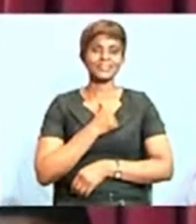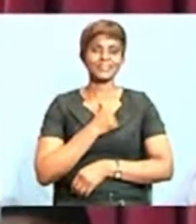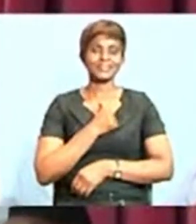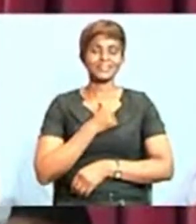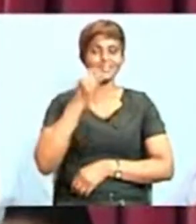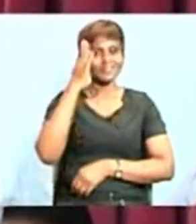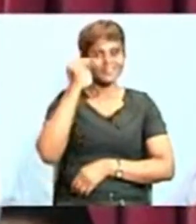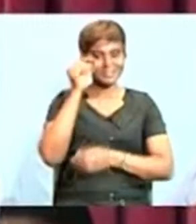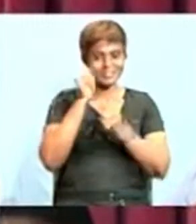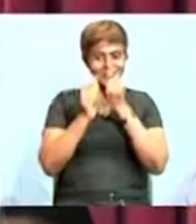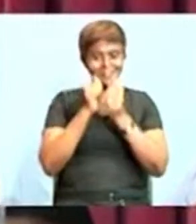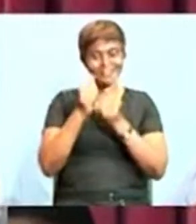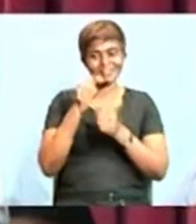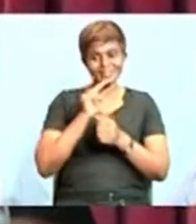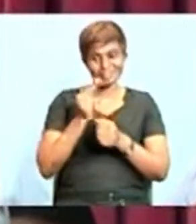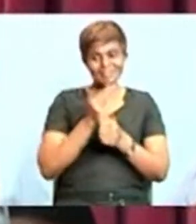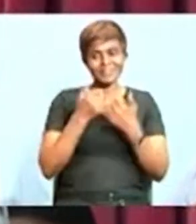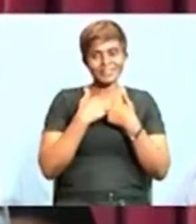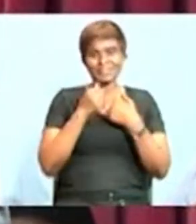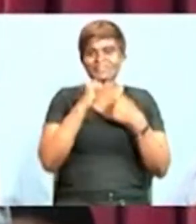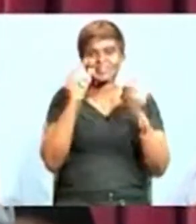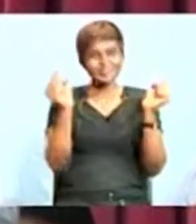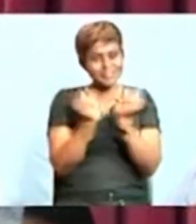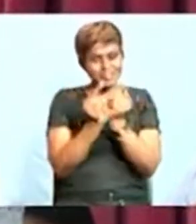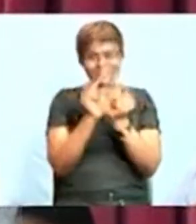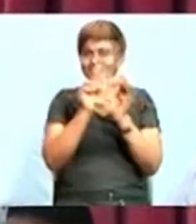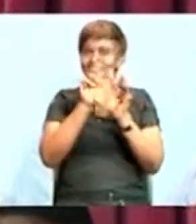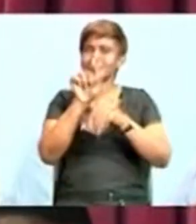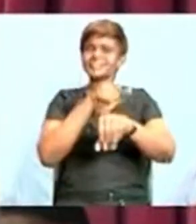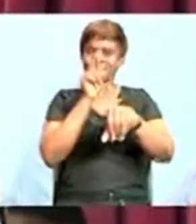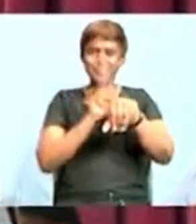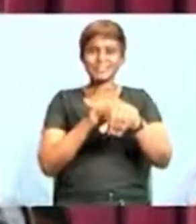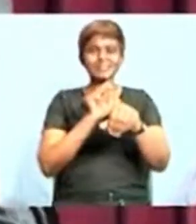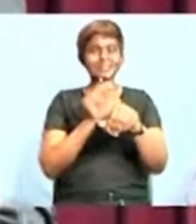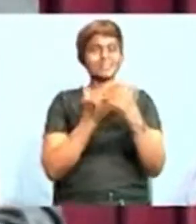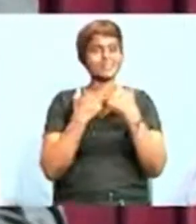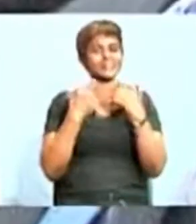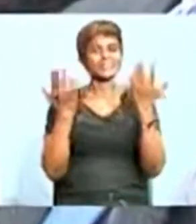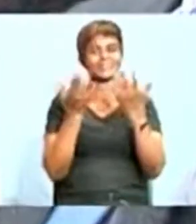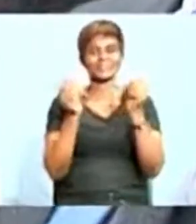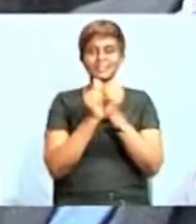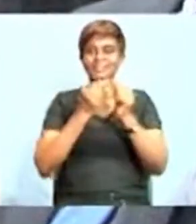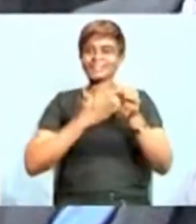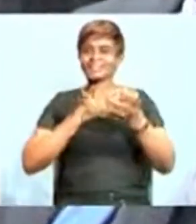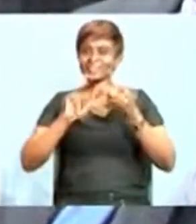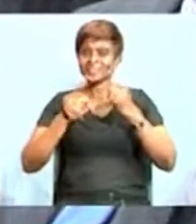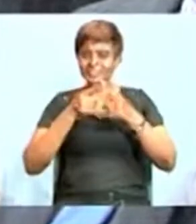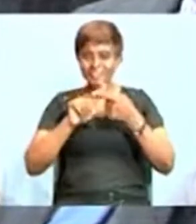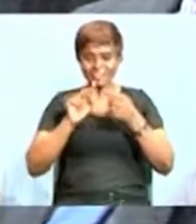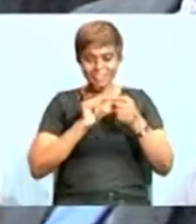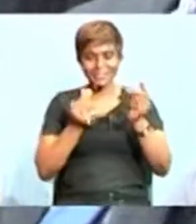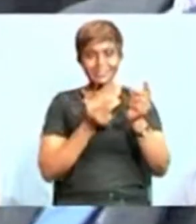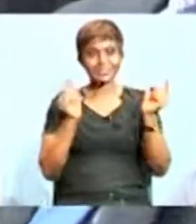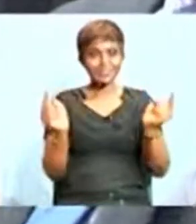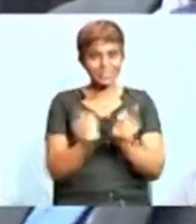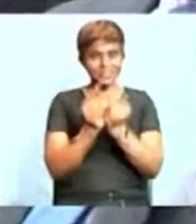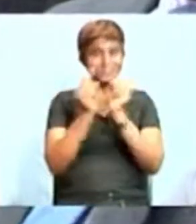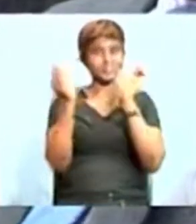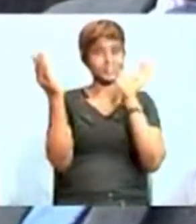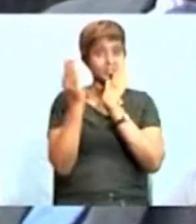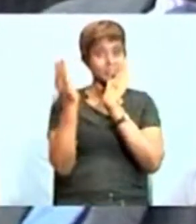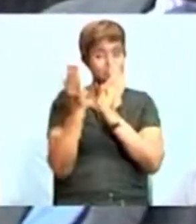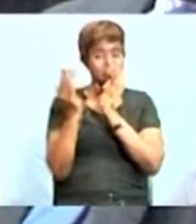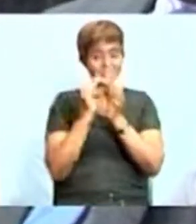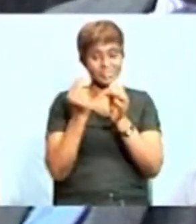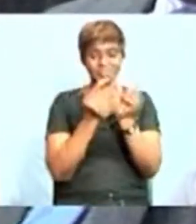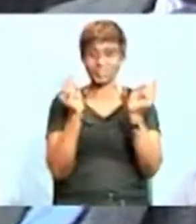because I think that we have not met in a long time with most of my colleagues here, physically that is.